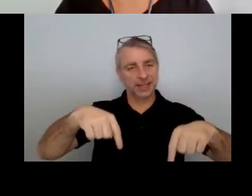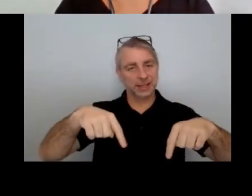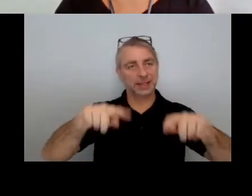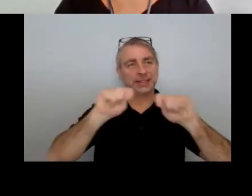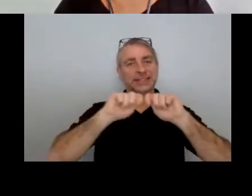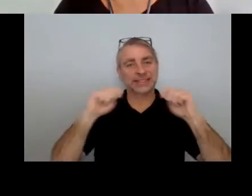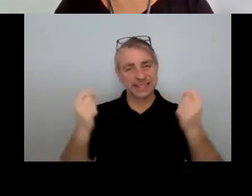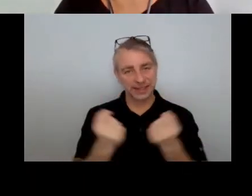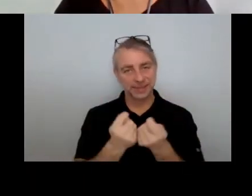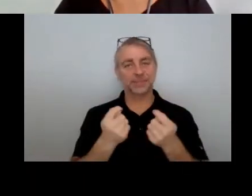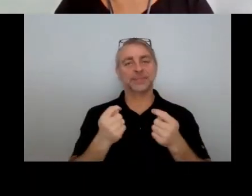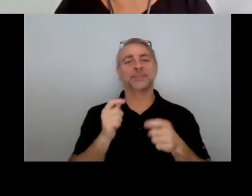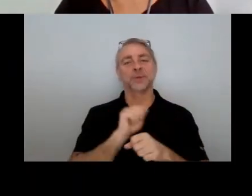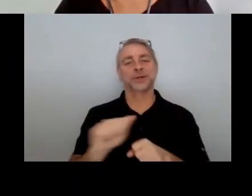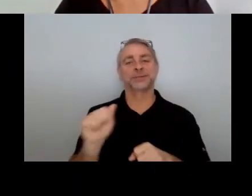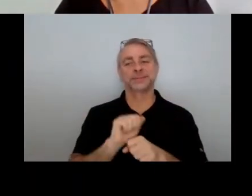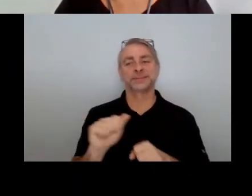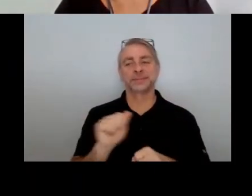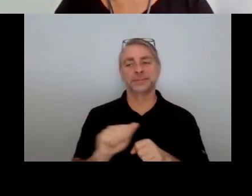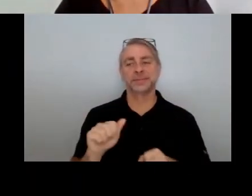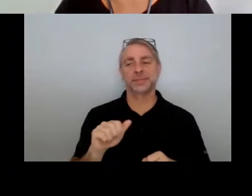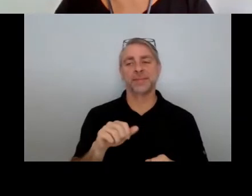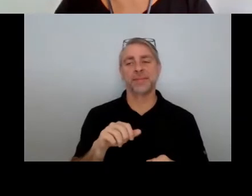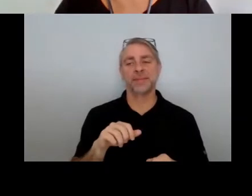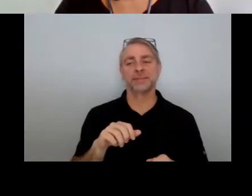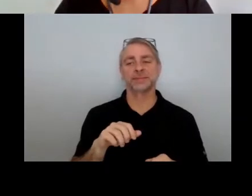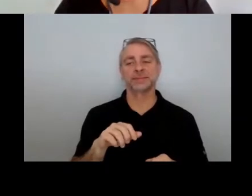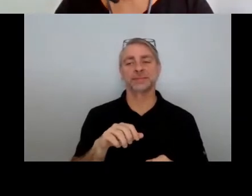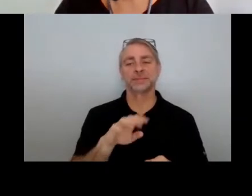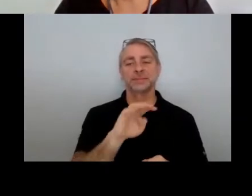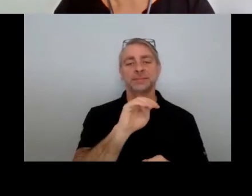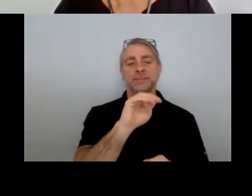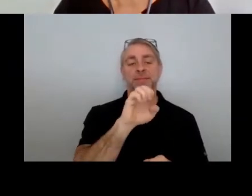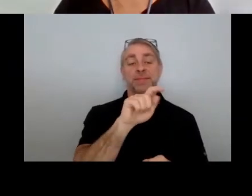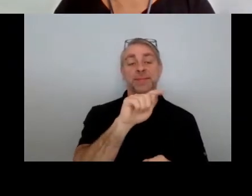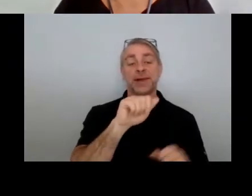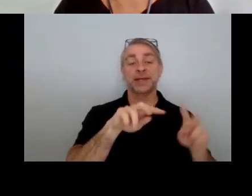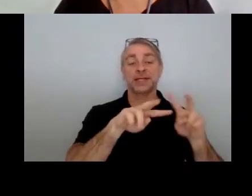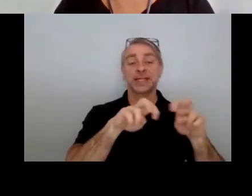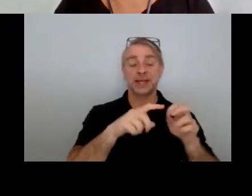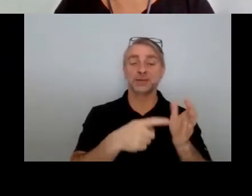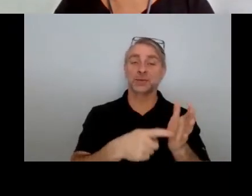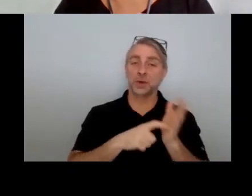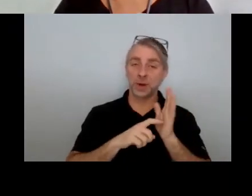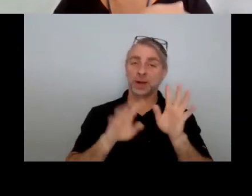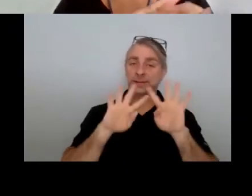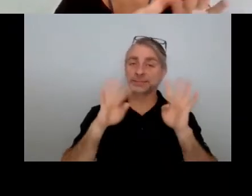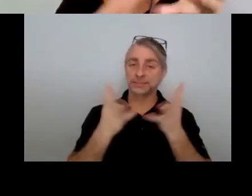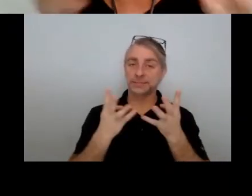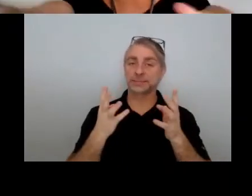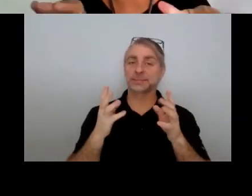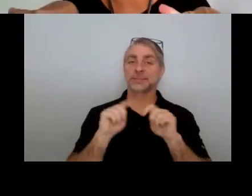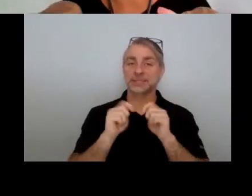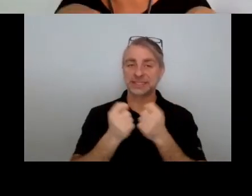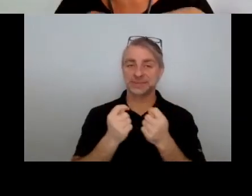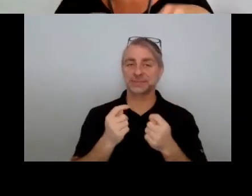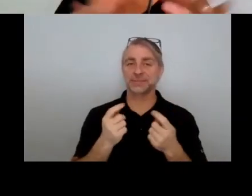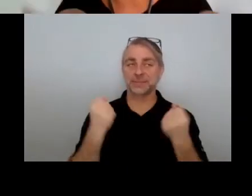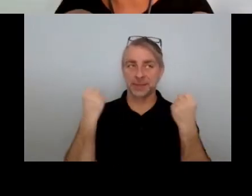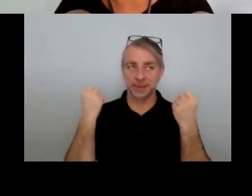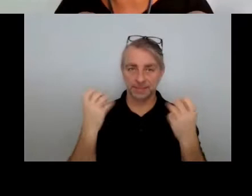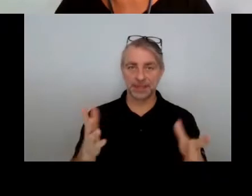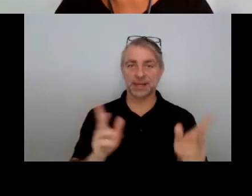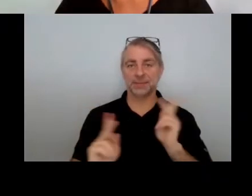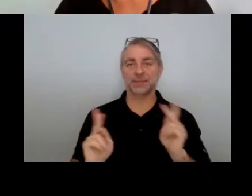Doing a systematic review and meta-analysis requires a team. And it requires a team of people